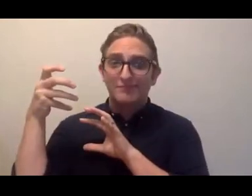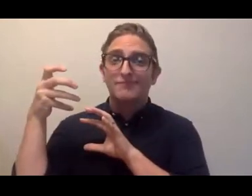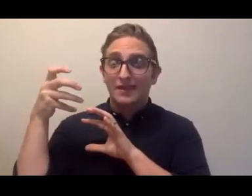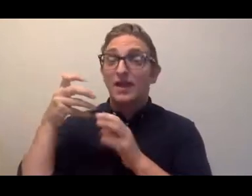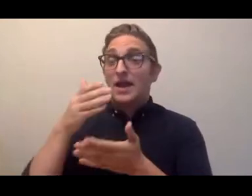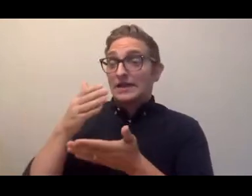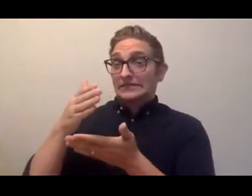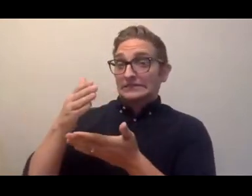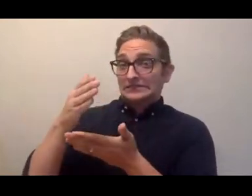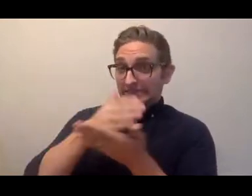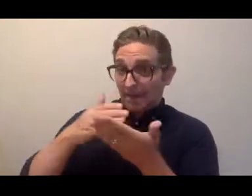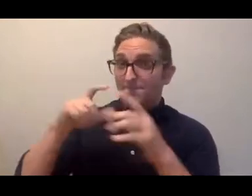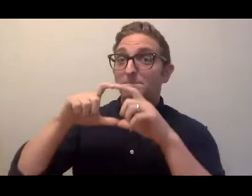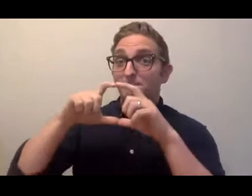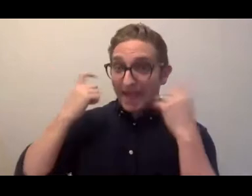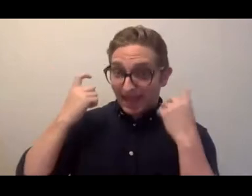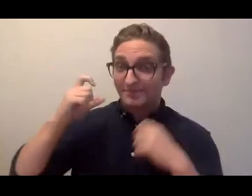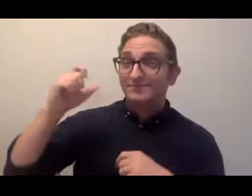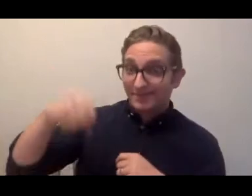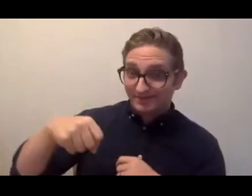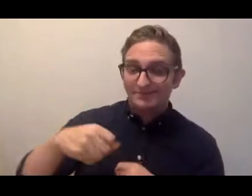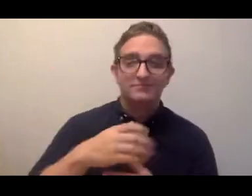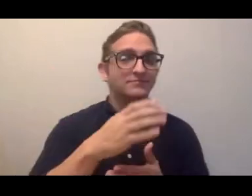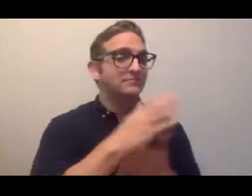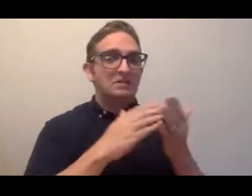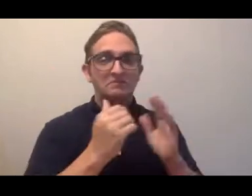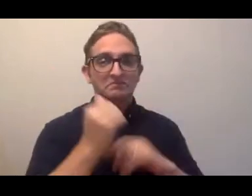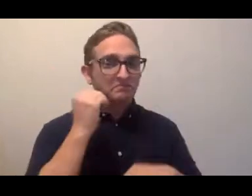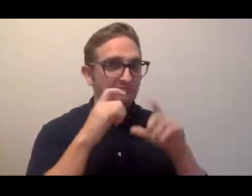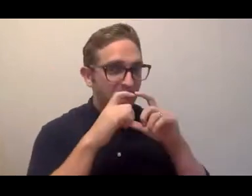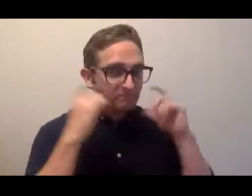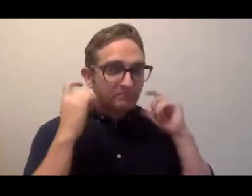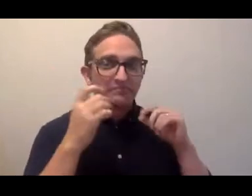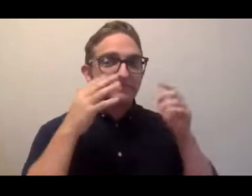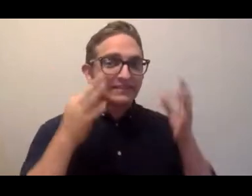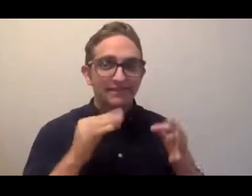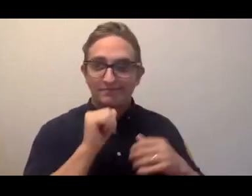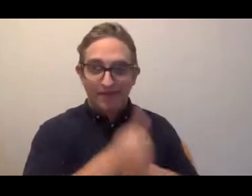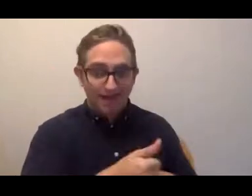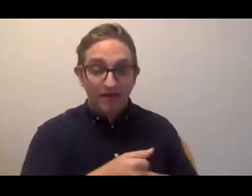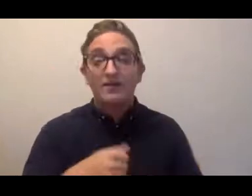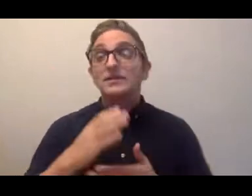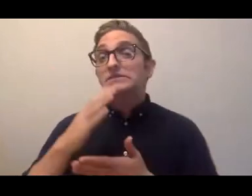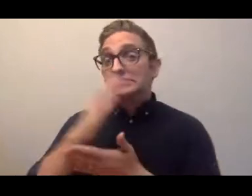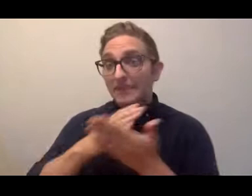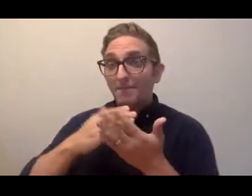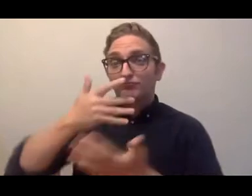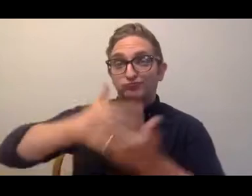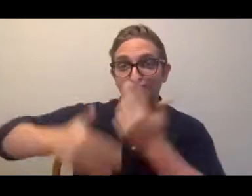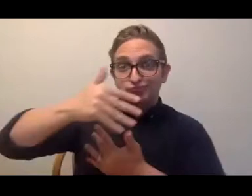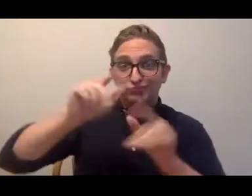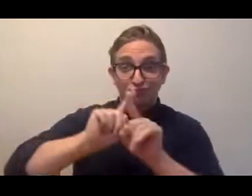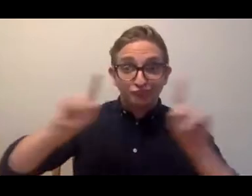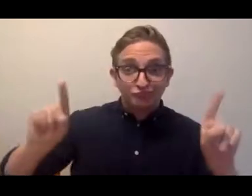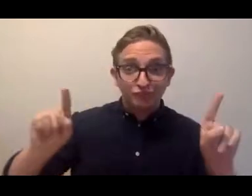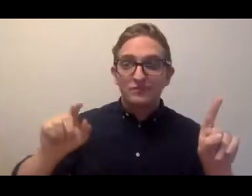Some of us wear masks everywhere we go, and some of us choose not to, right? And some of us take social distancing to the extreme, like